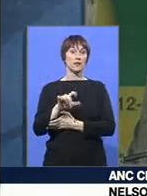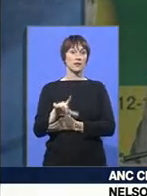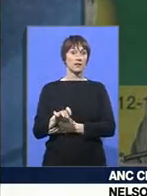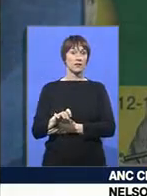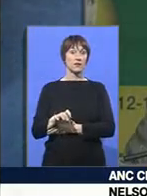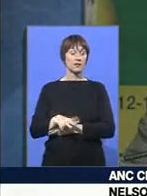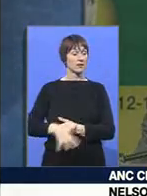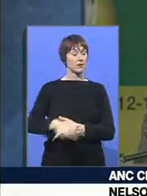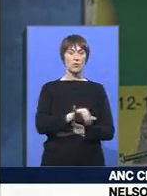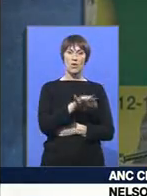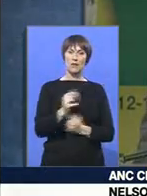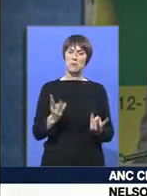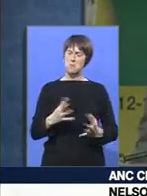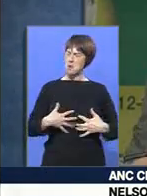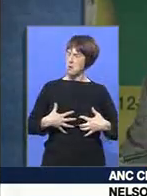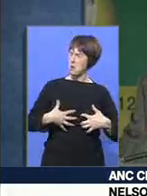outcry.